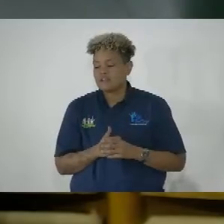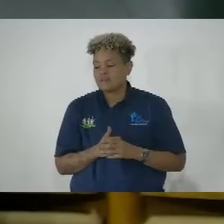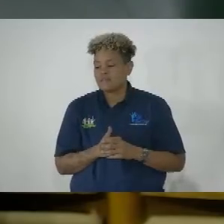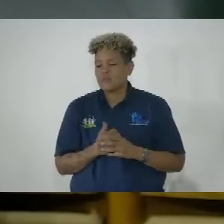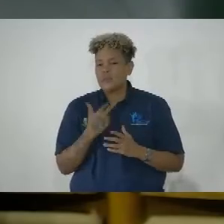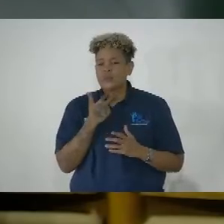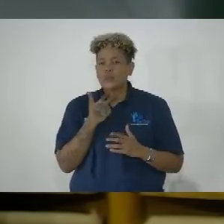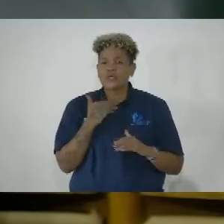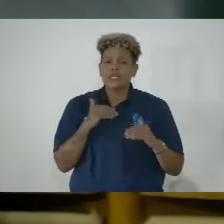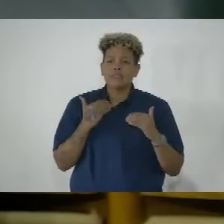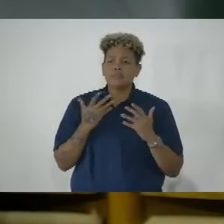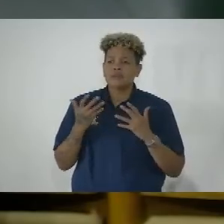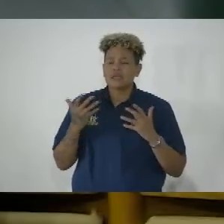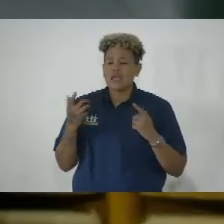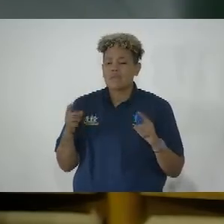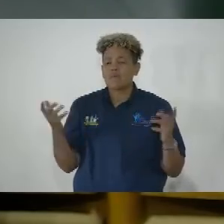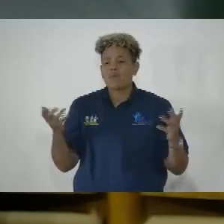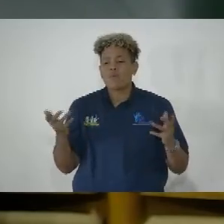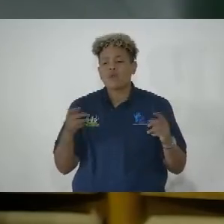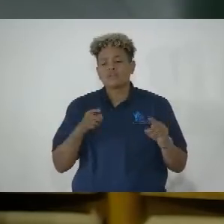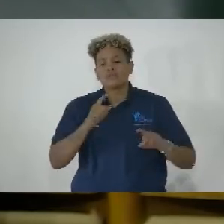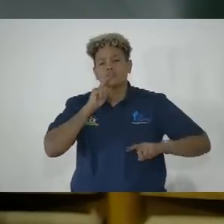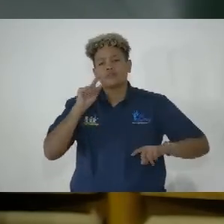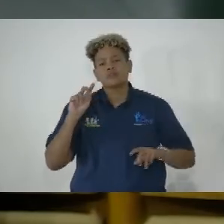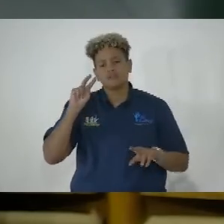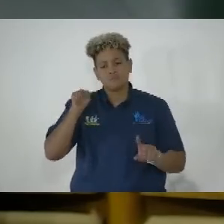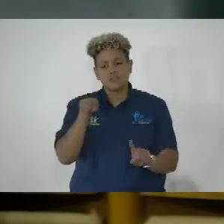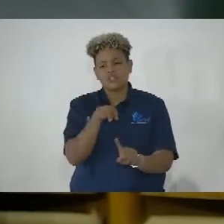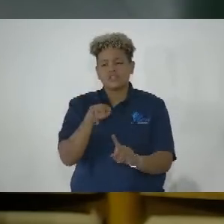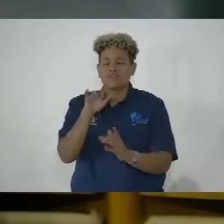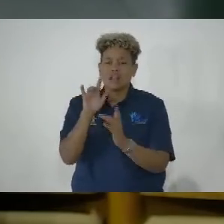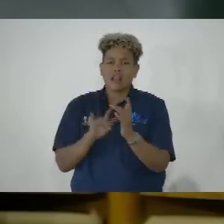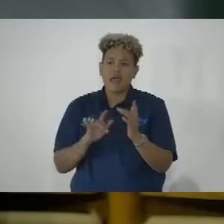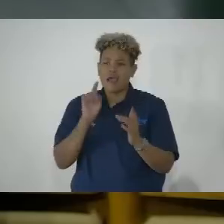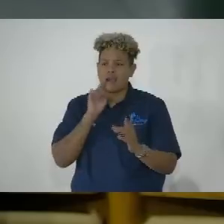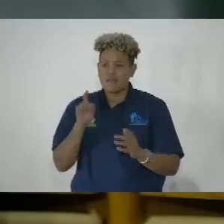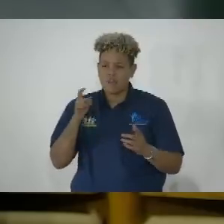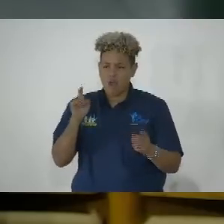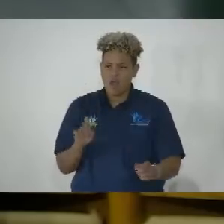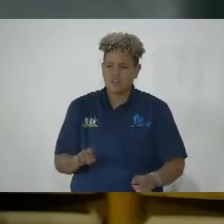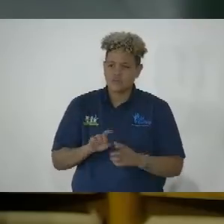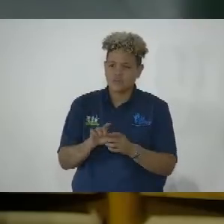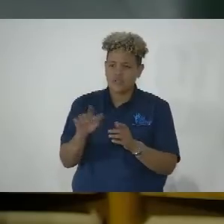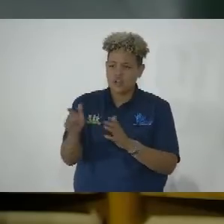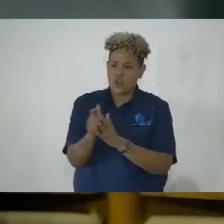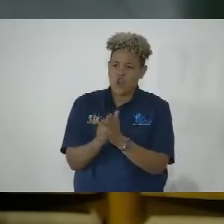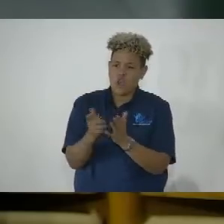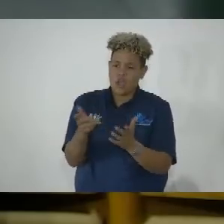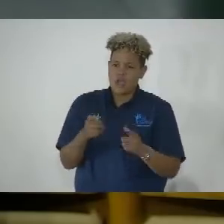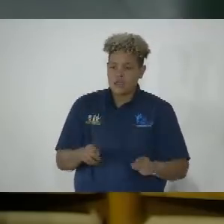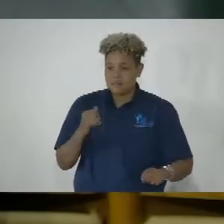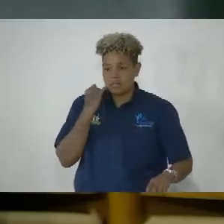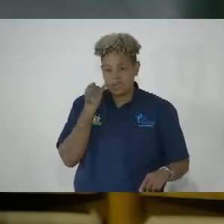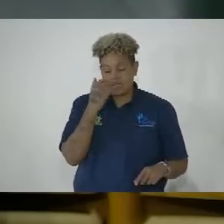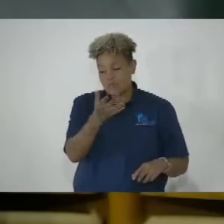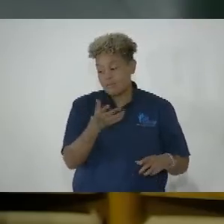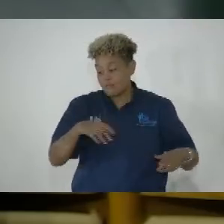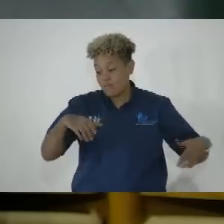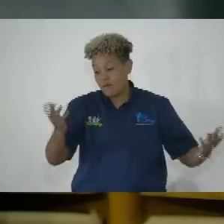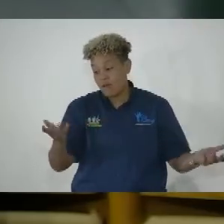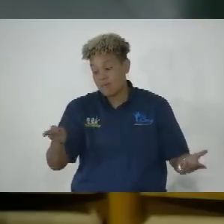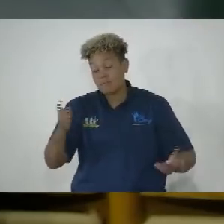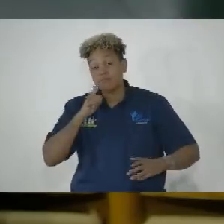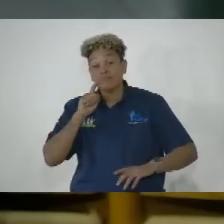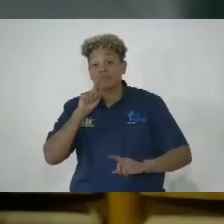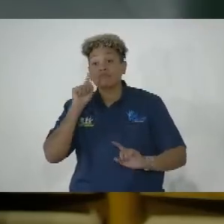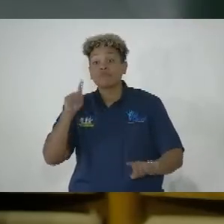constrained by what is a perceived lack of consequence in the law. So if it is that an